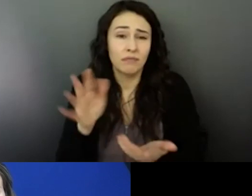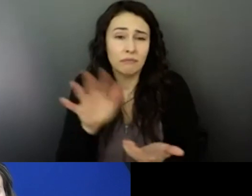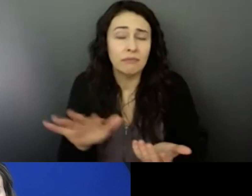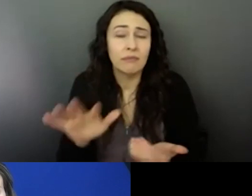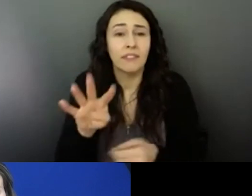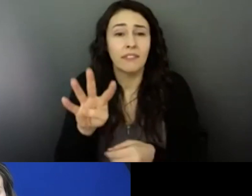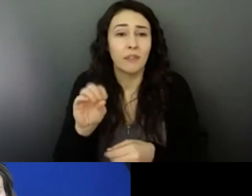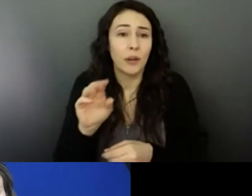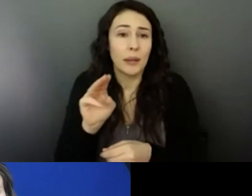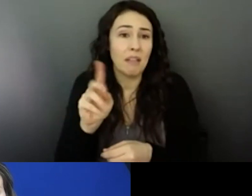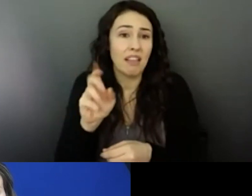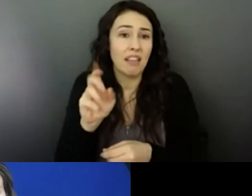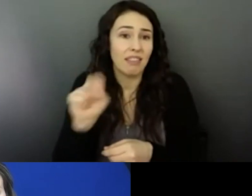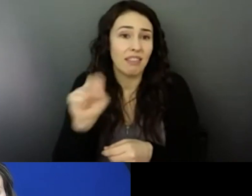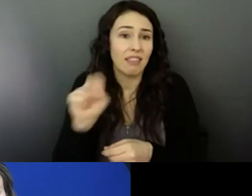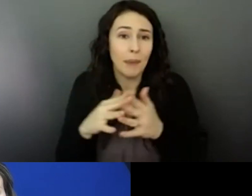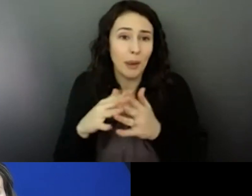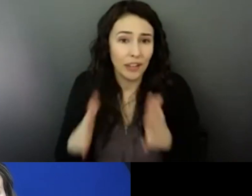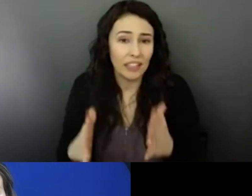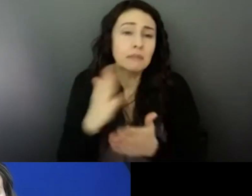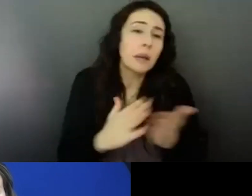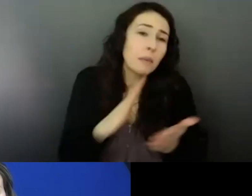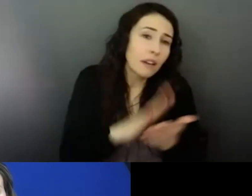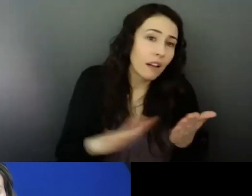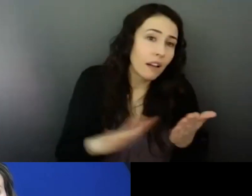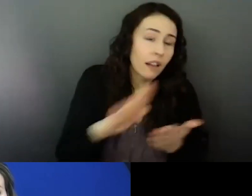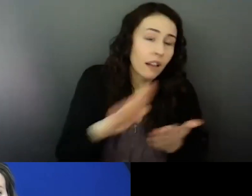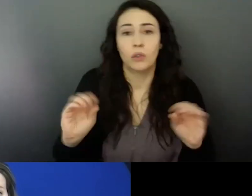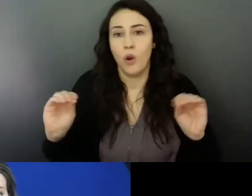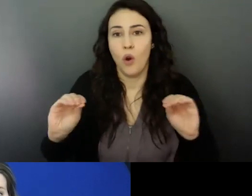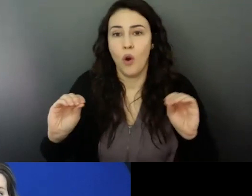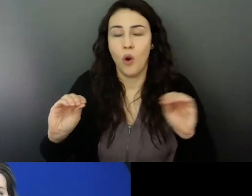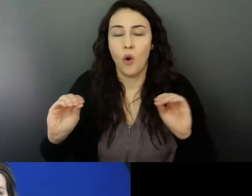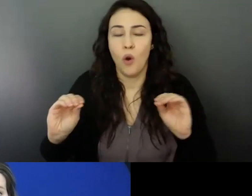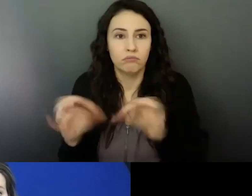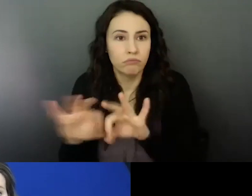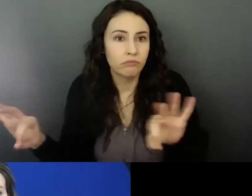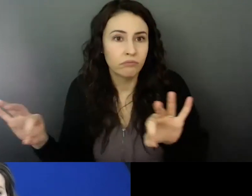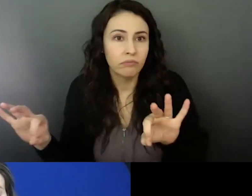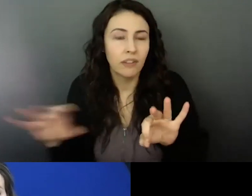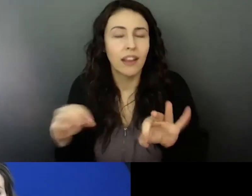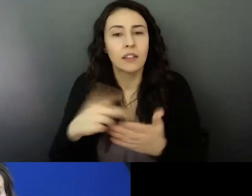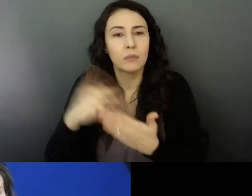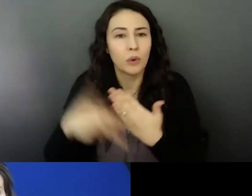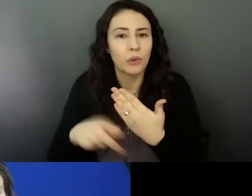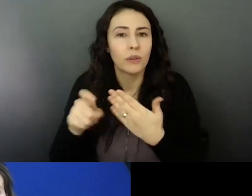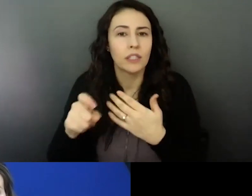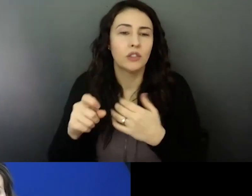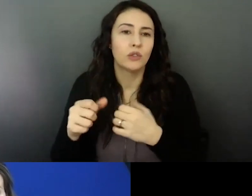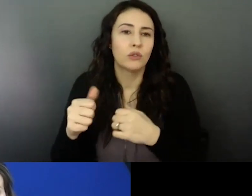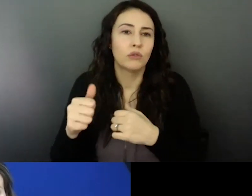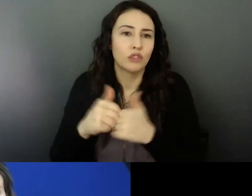but no final credential. And programs have to be structured to be responsive to